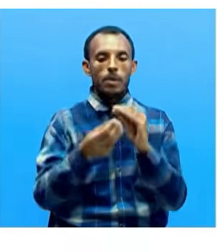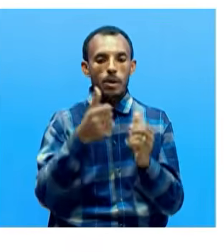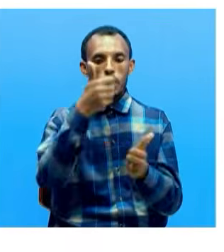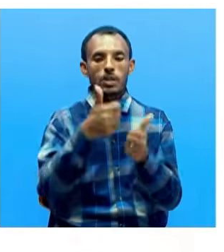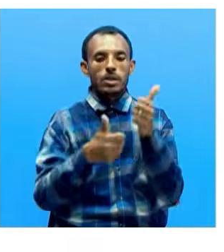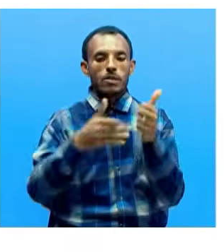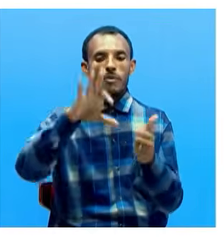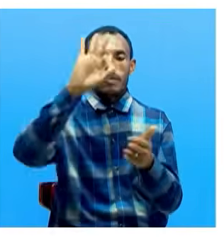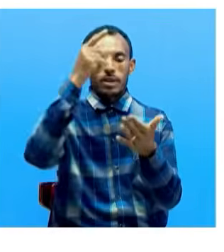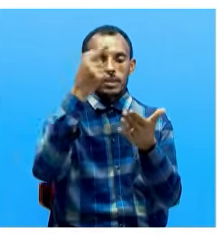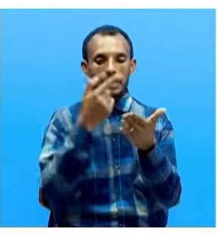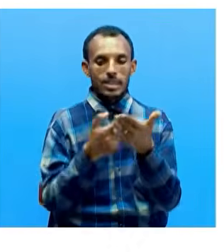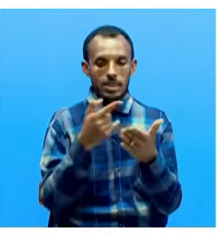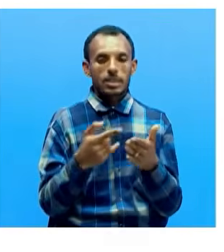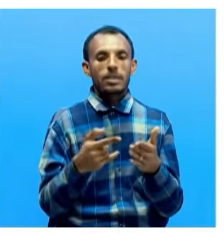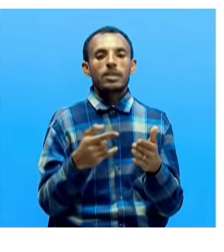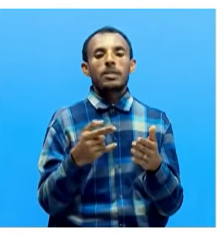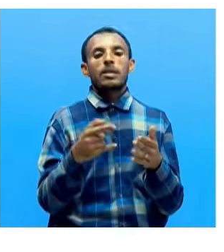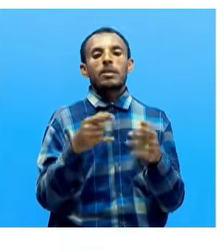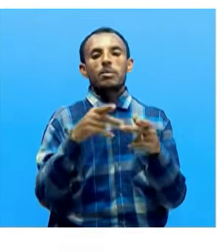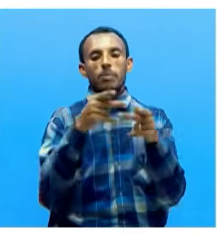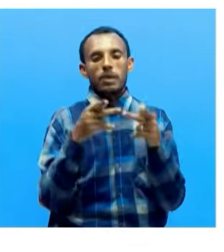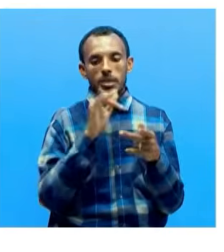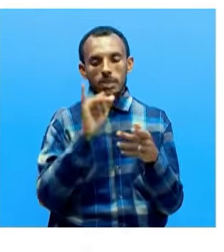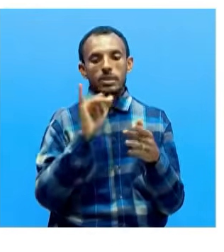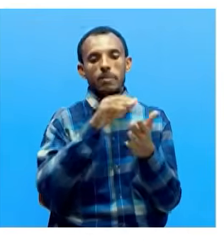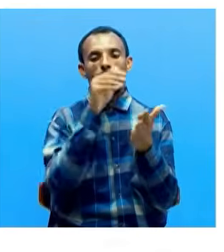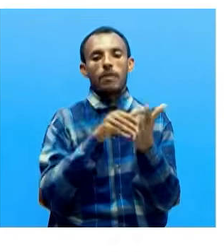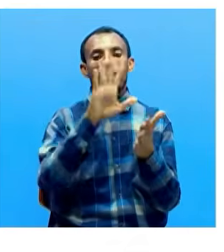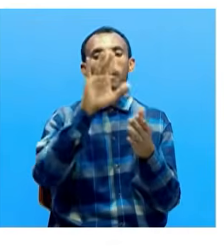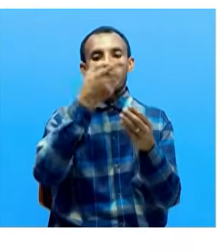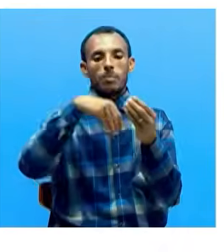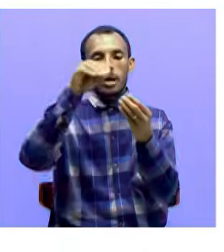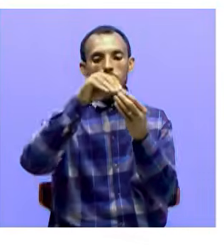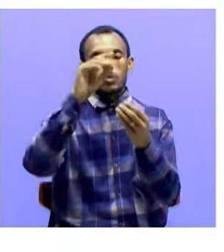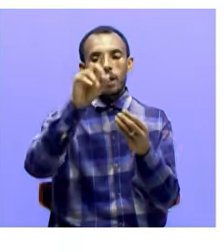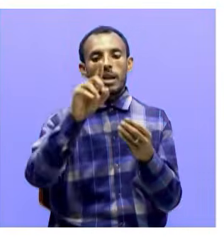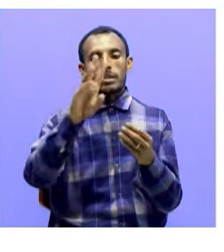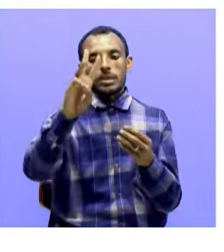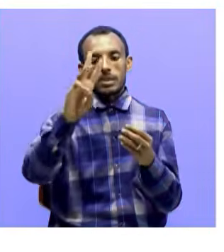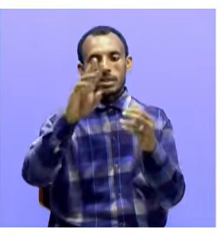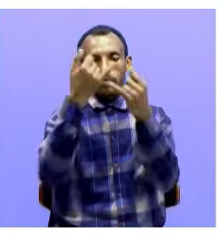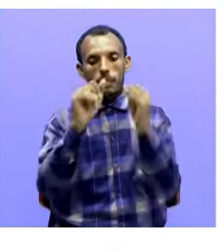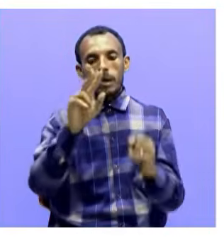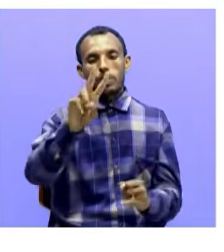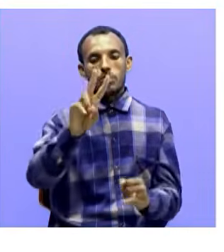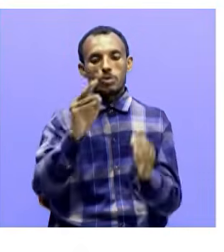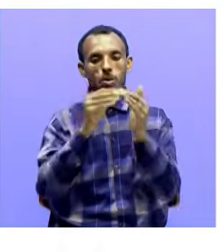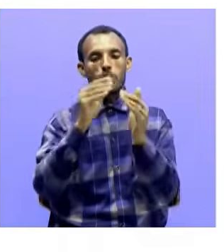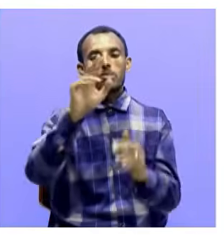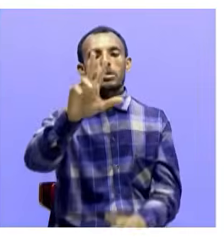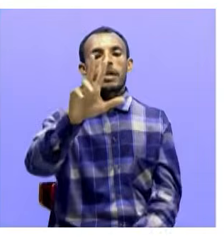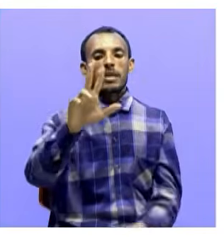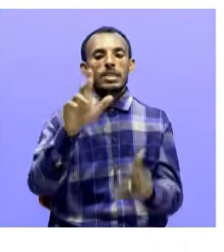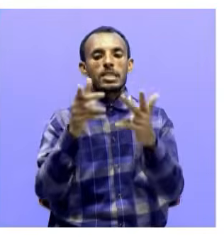in this term, will be the median. 5 plus 1 is this 6. 6 divided by 2 is 3. Therefore, the